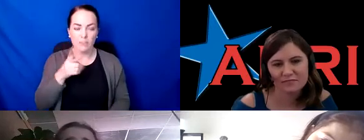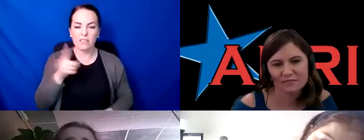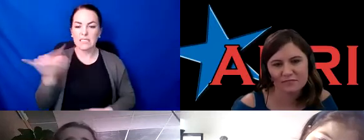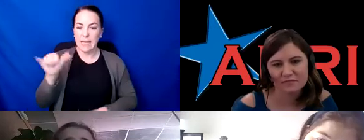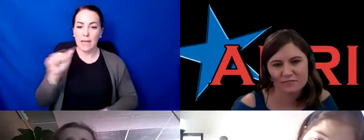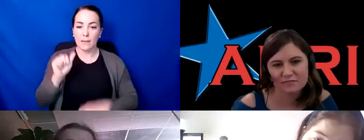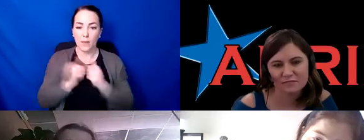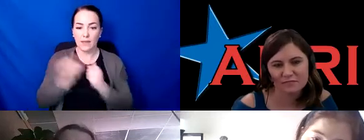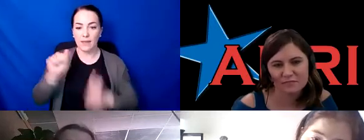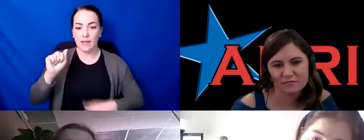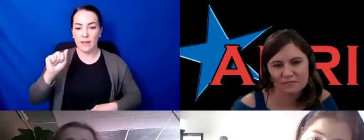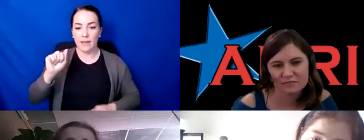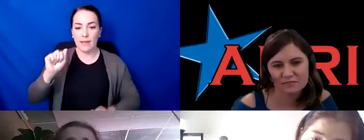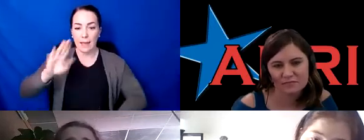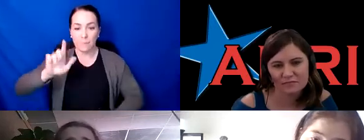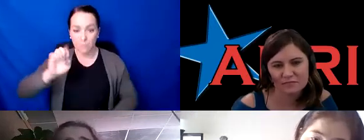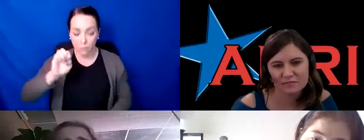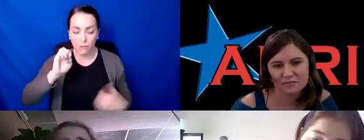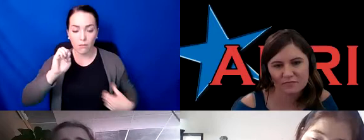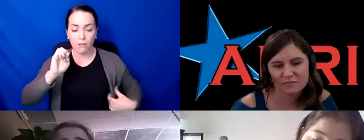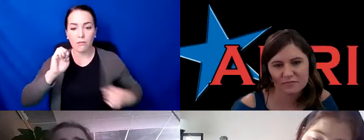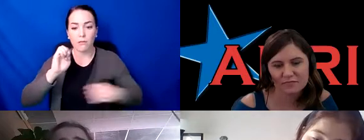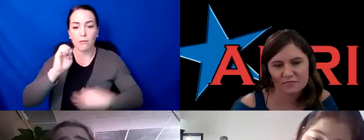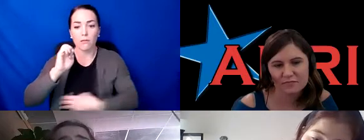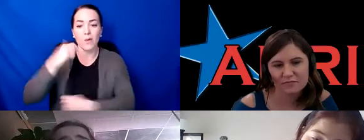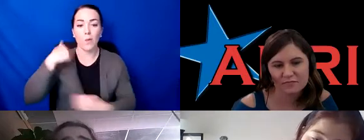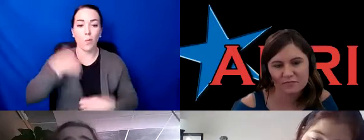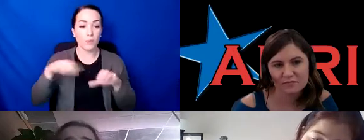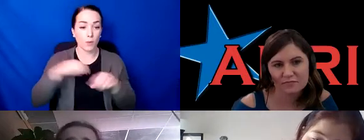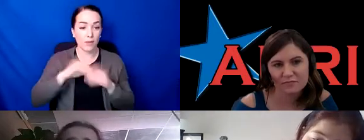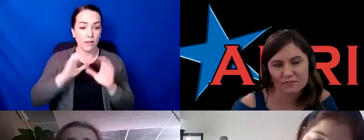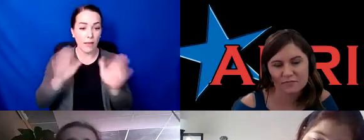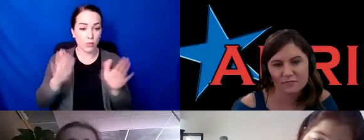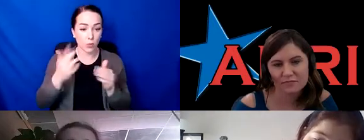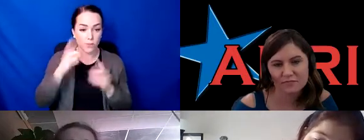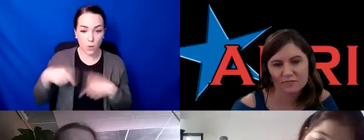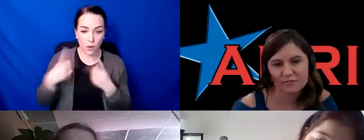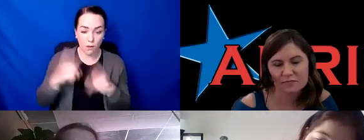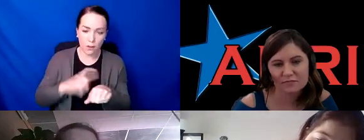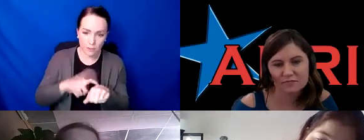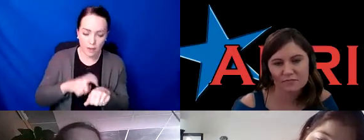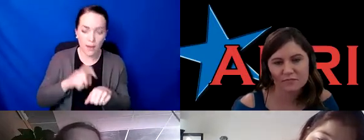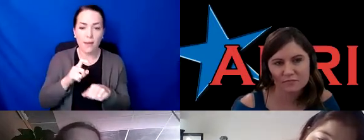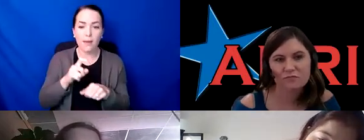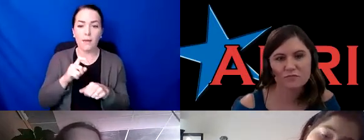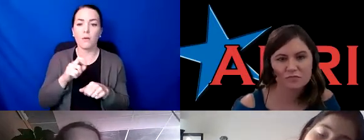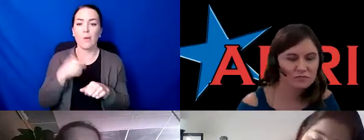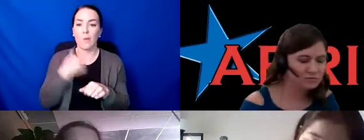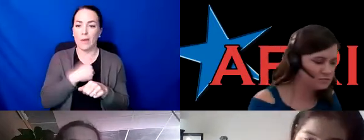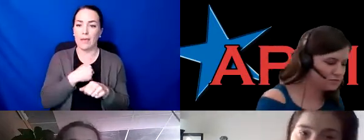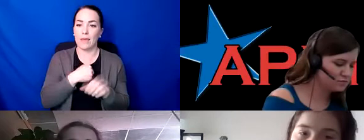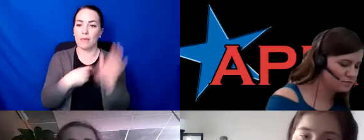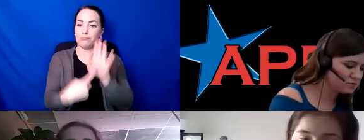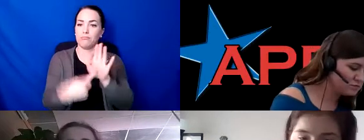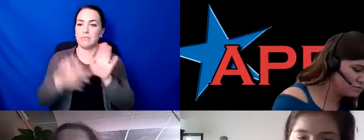teachers that we've been in the classrooms with for a long period of time is a disability history and kind